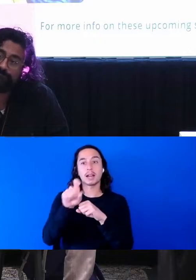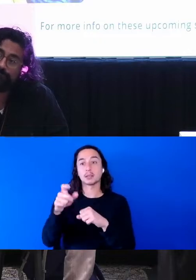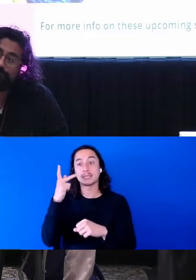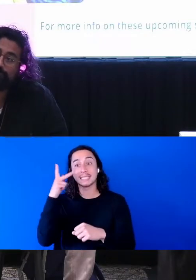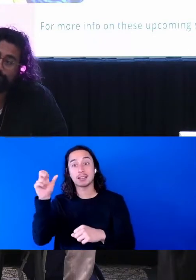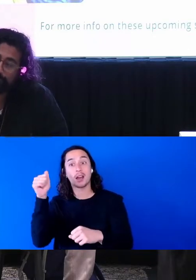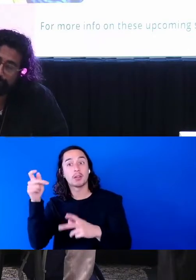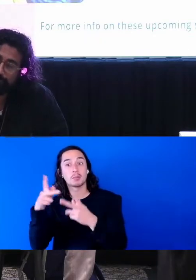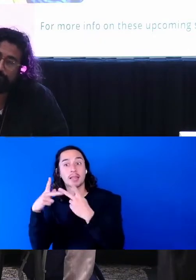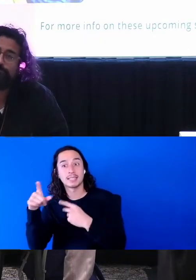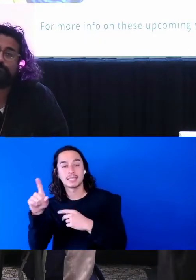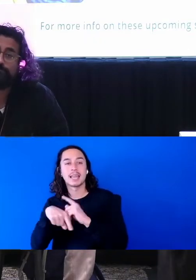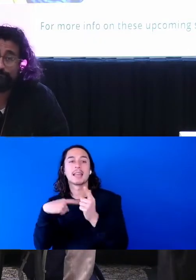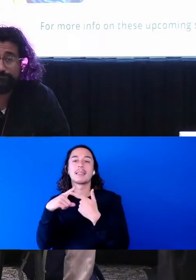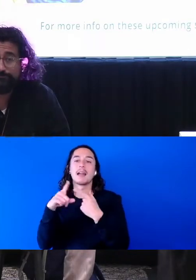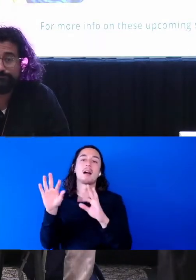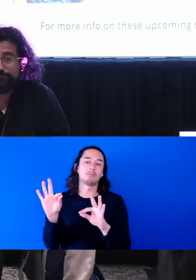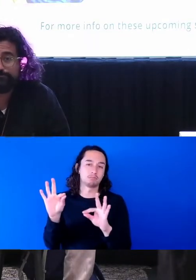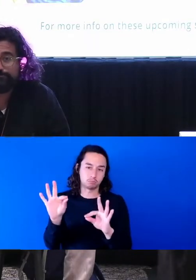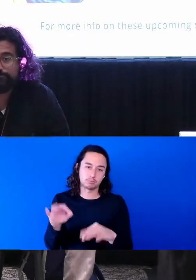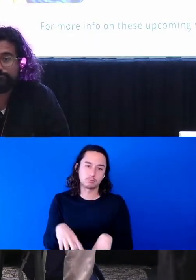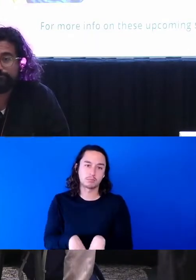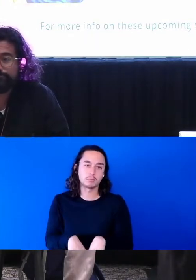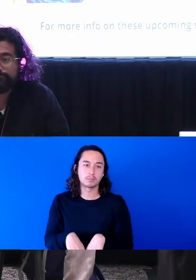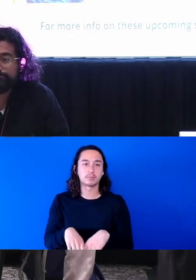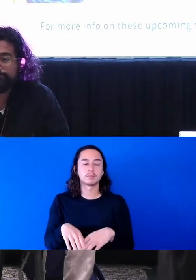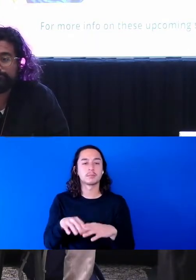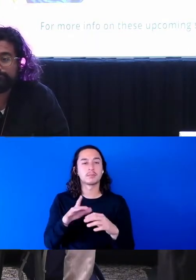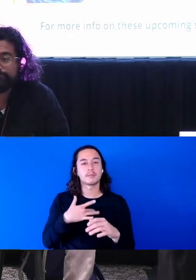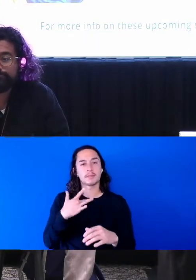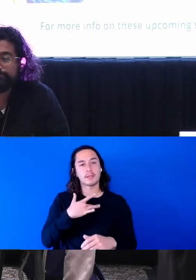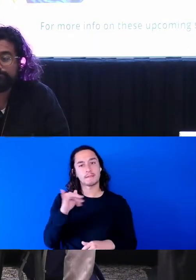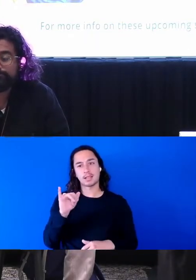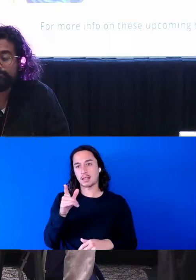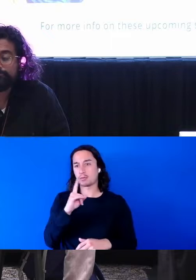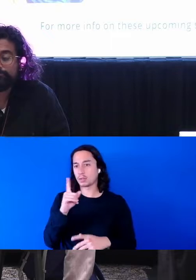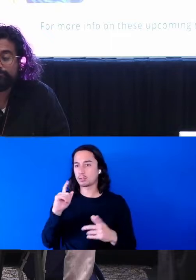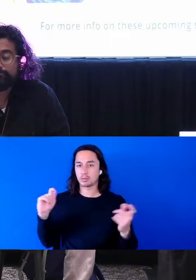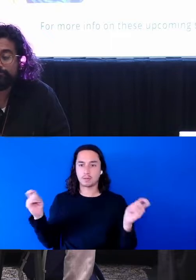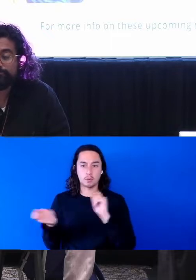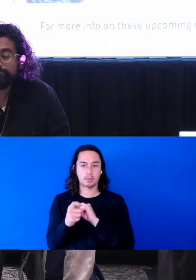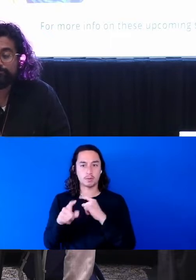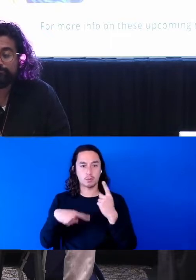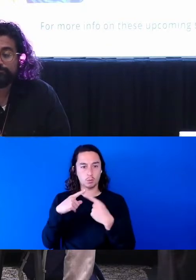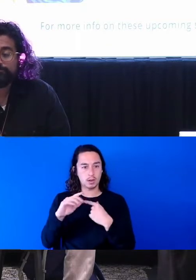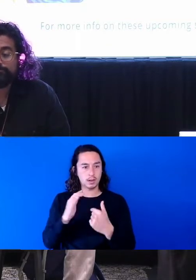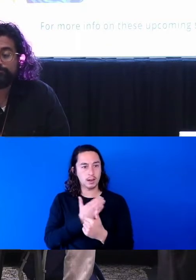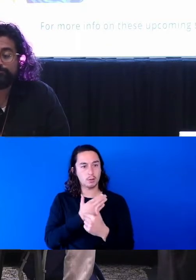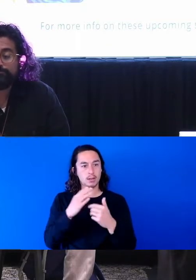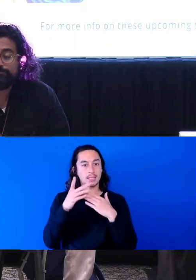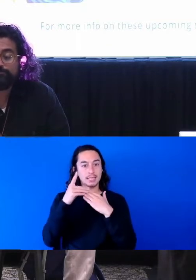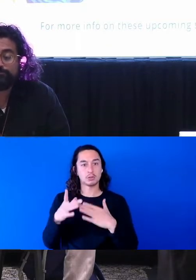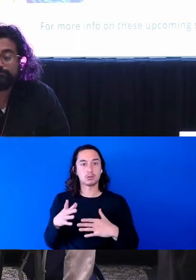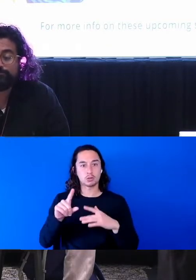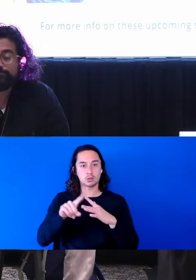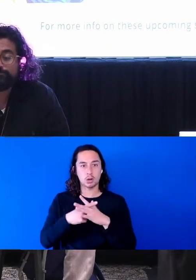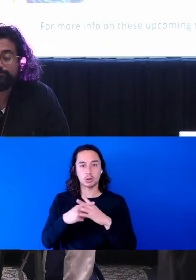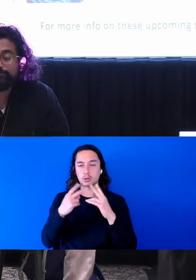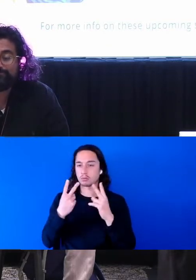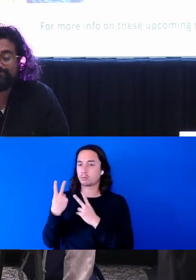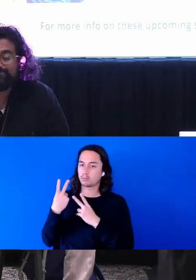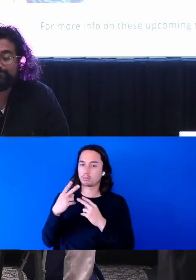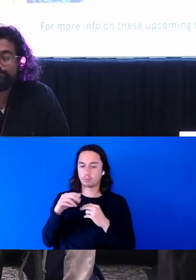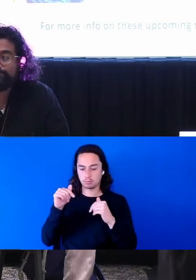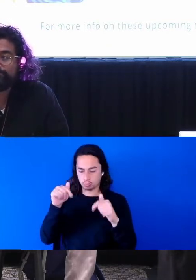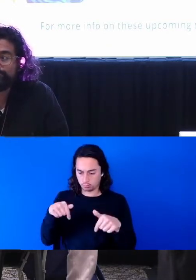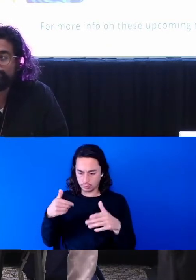and then it's credible. And I feel like it's really transformative when arts leaders start looking in their own backyard and